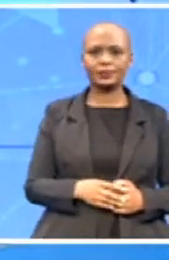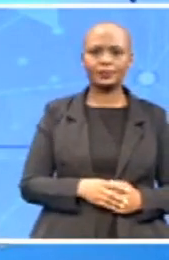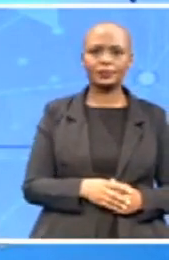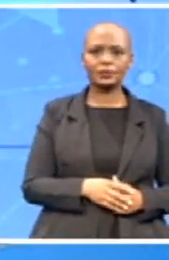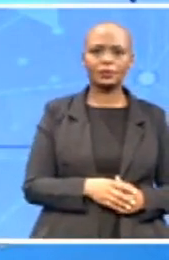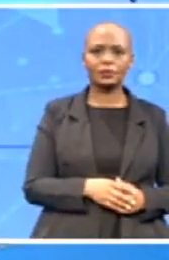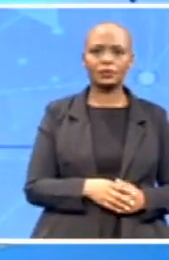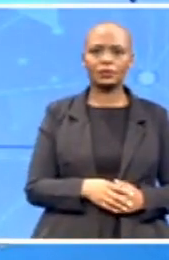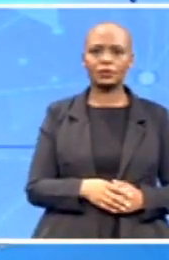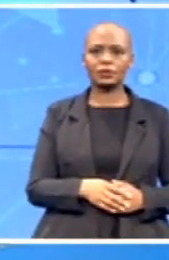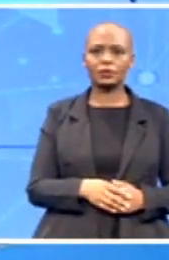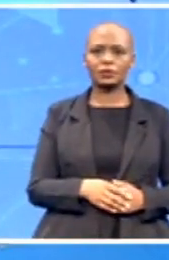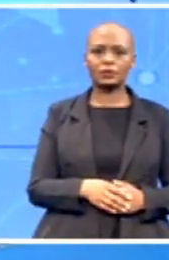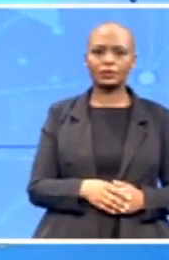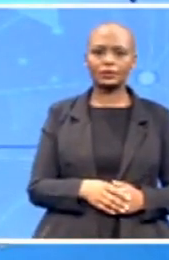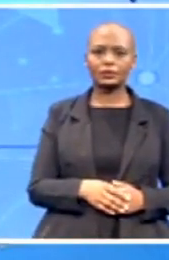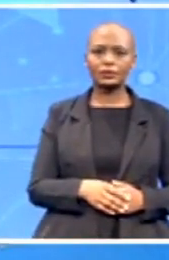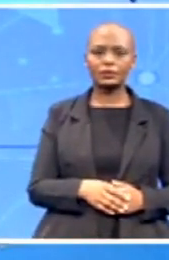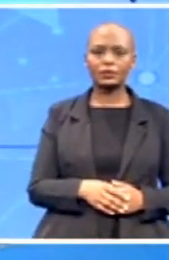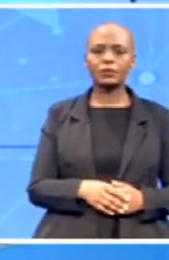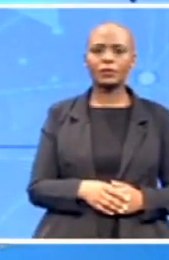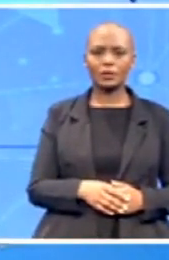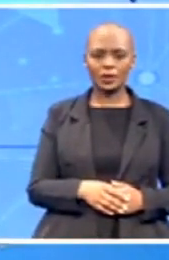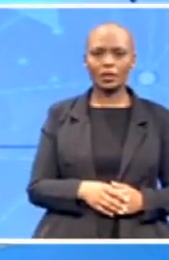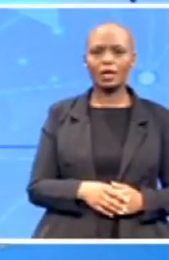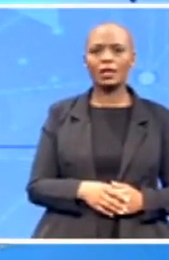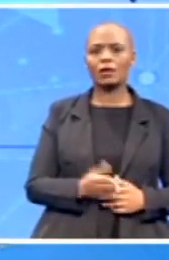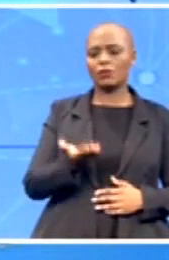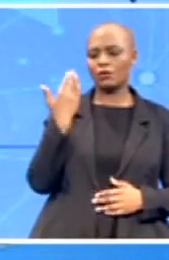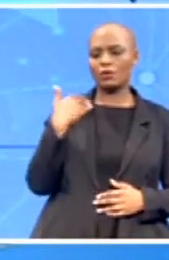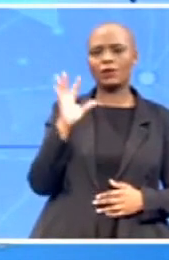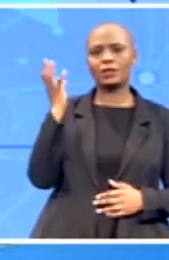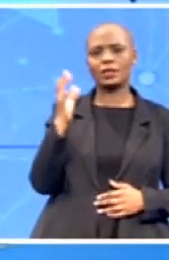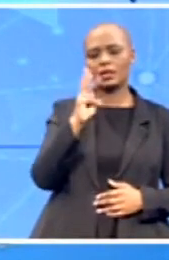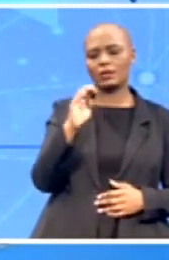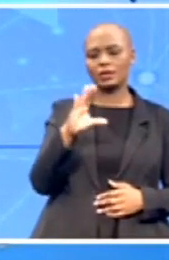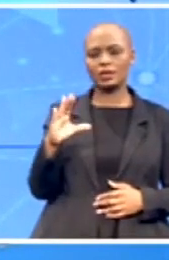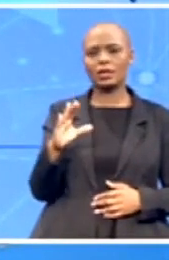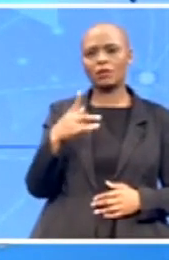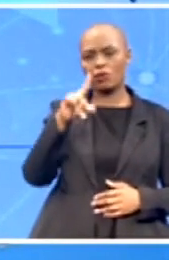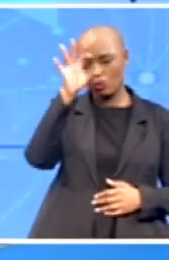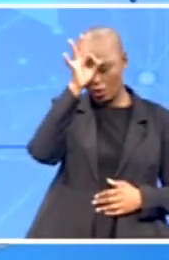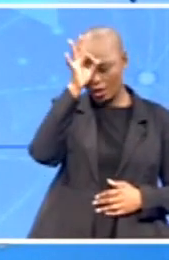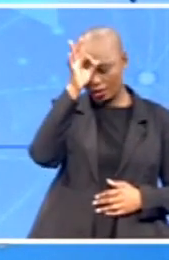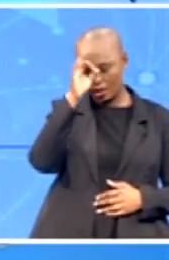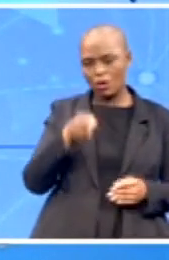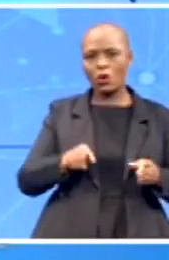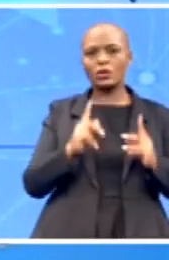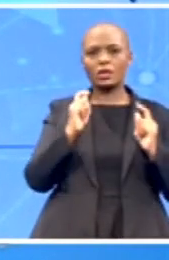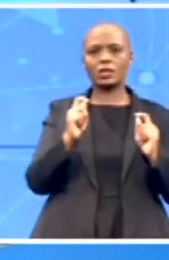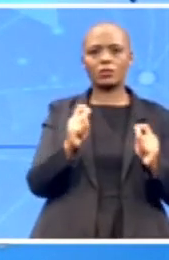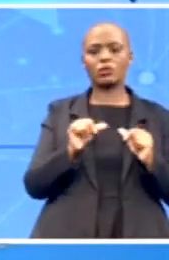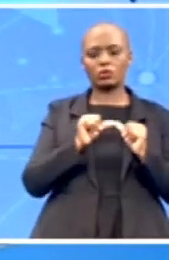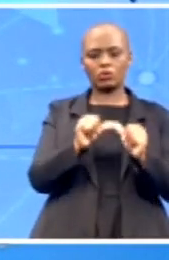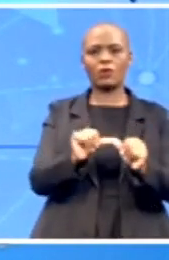All right, the former Free State MEC for Police, Roads and Transport, Butana Komphela's funeral is underway in the Free State. We're